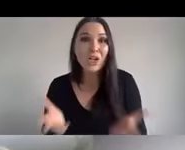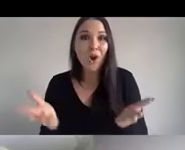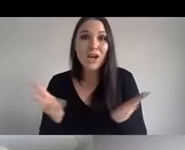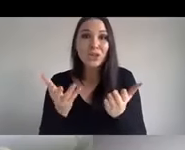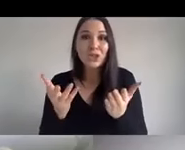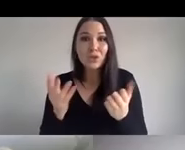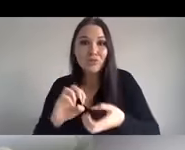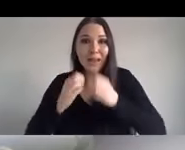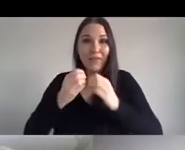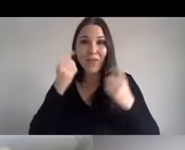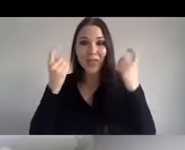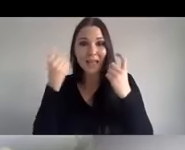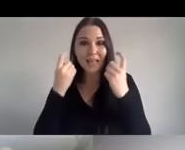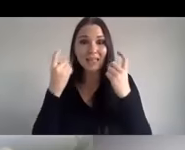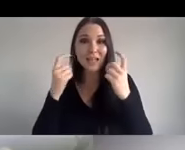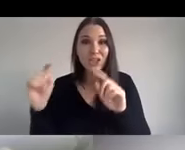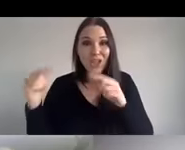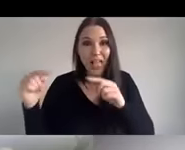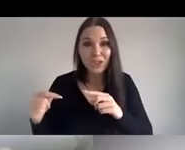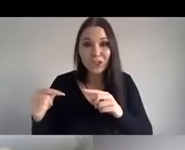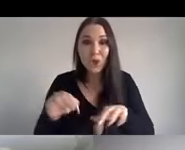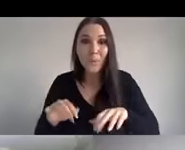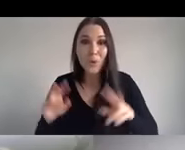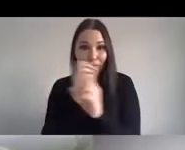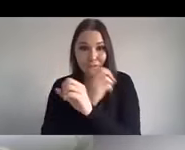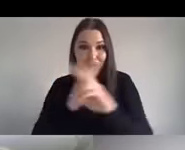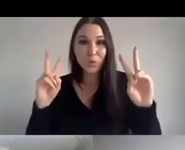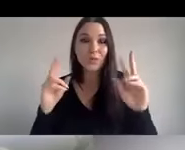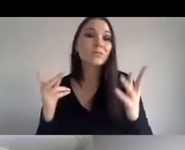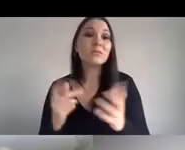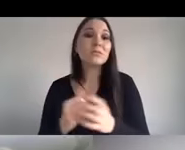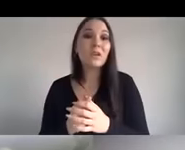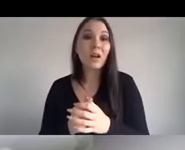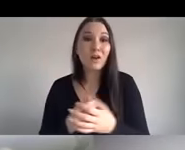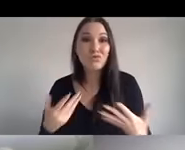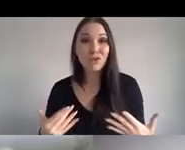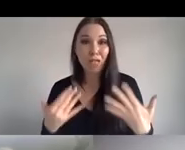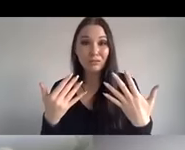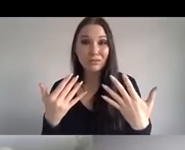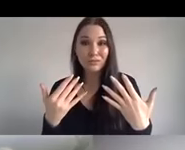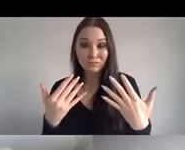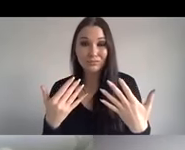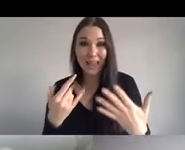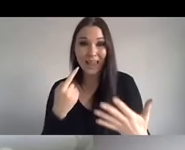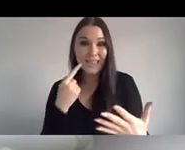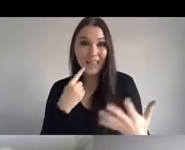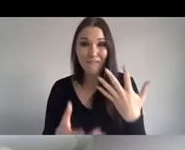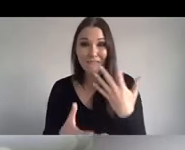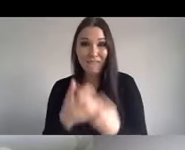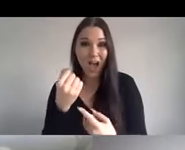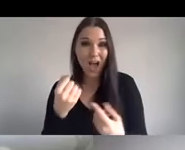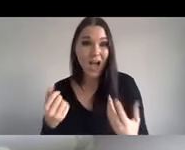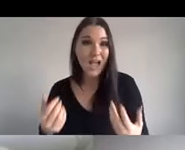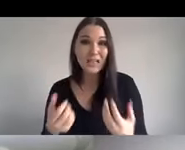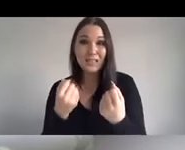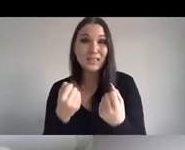thinking, because a part of the challenge with computer vision is often that the results that you can easily find, or in terms